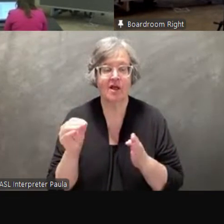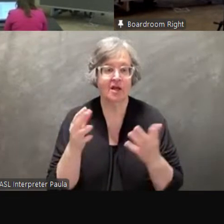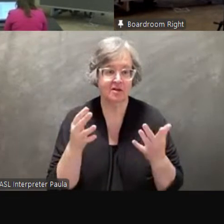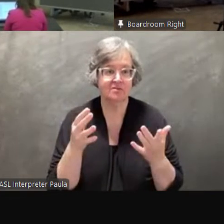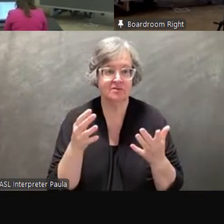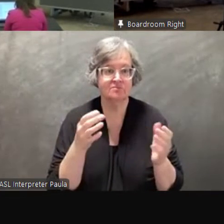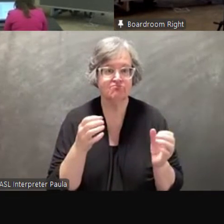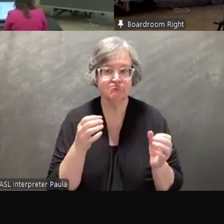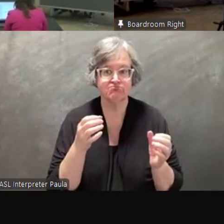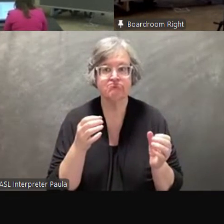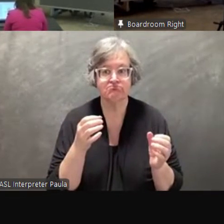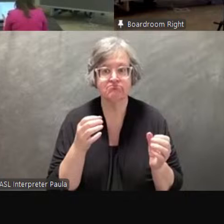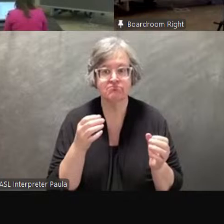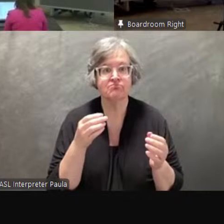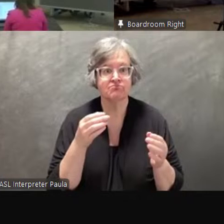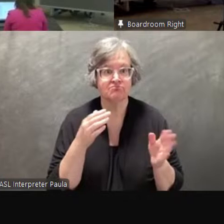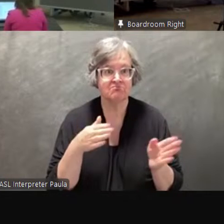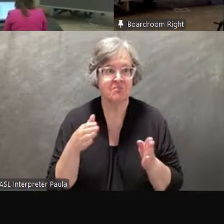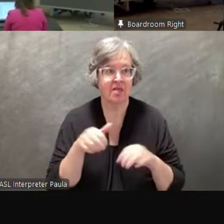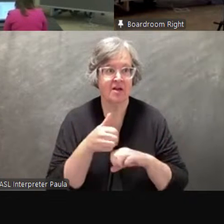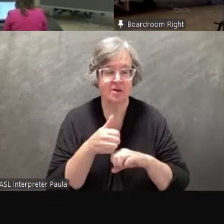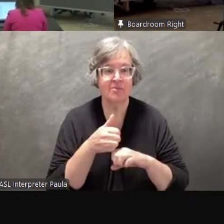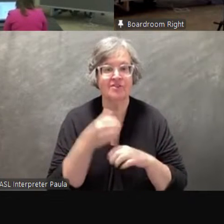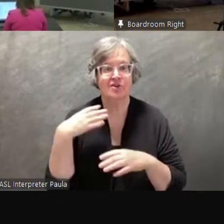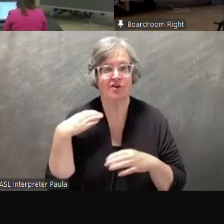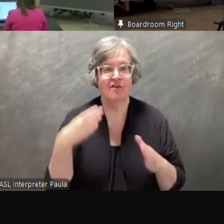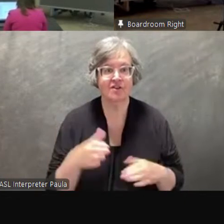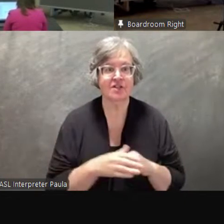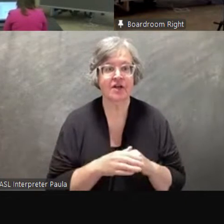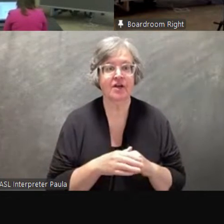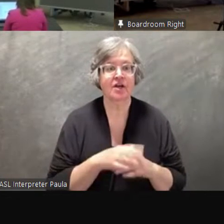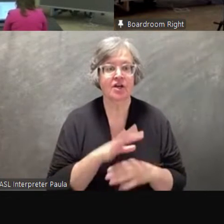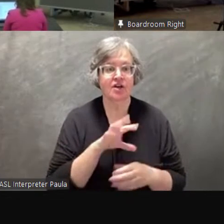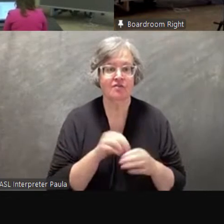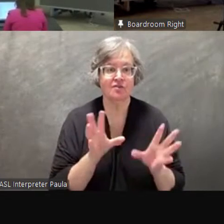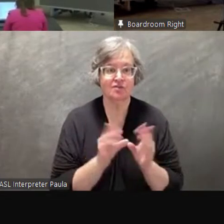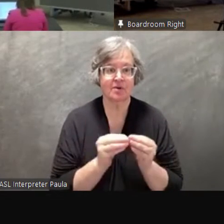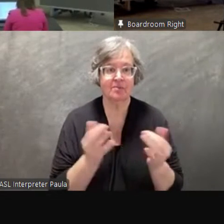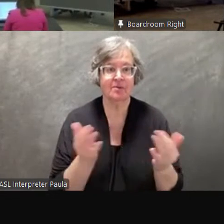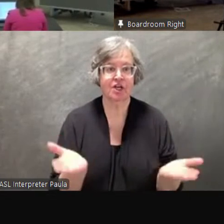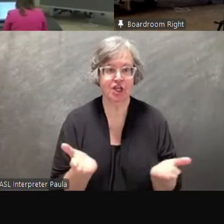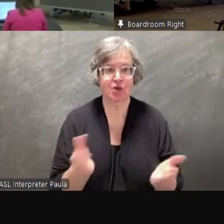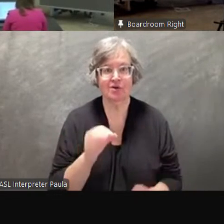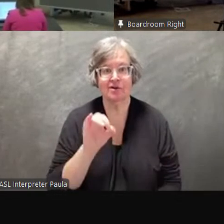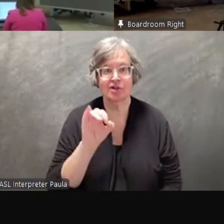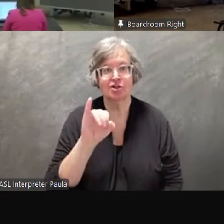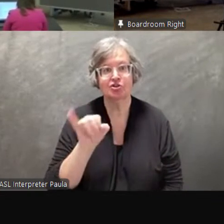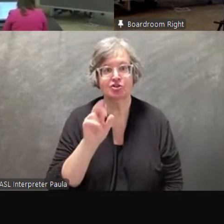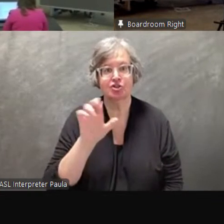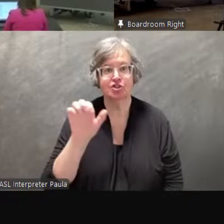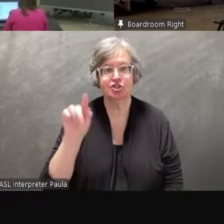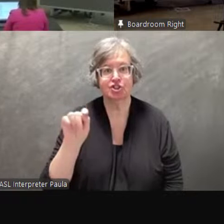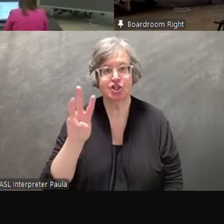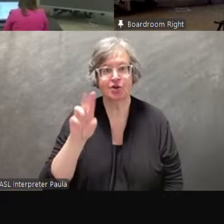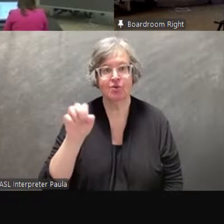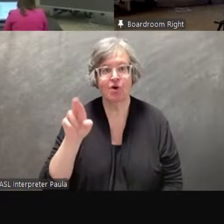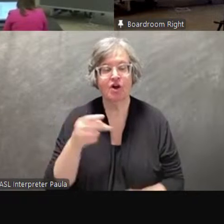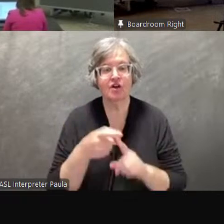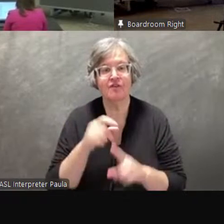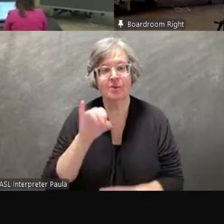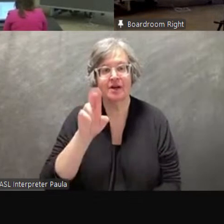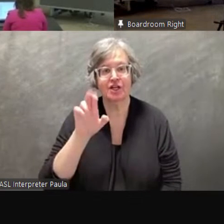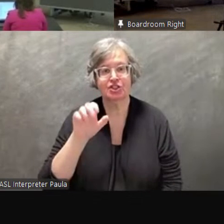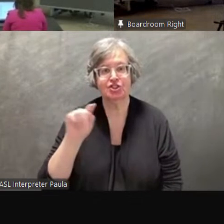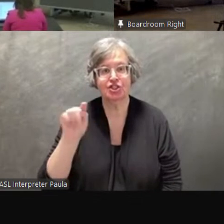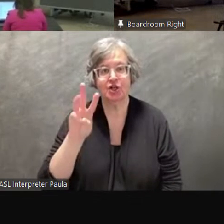and Strategy. Joining us on the call today is Jarrett Walker from Jarrett Walker Associates, and Mr.